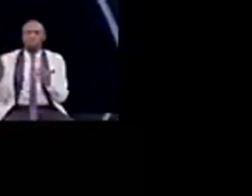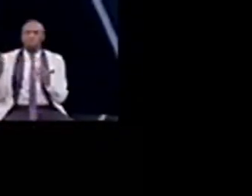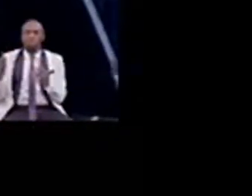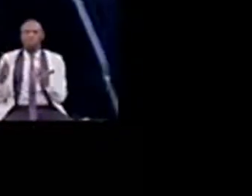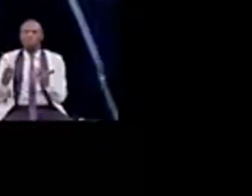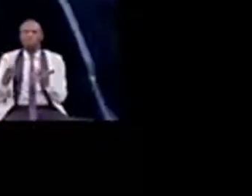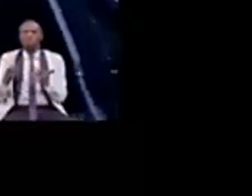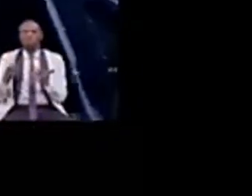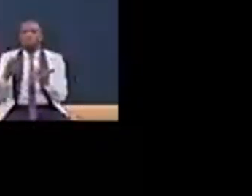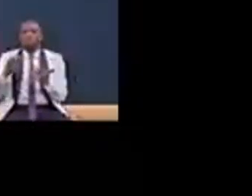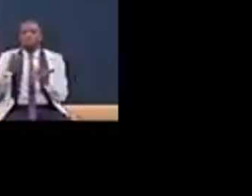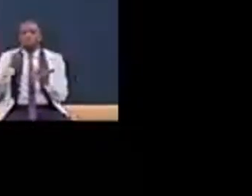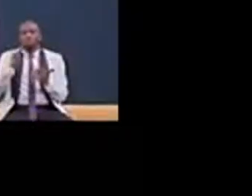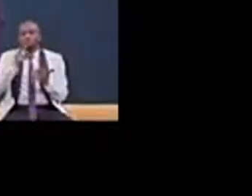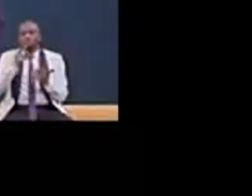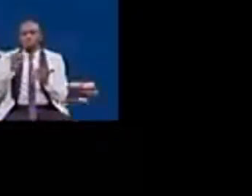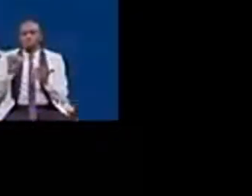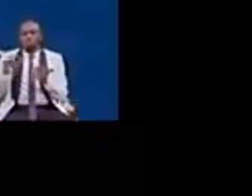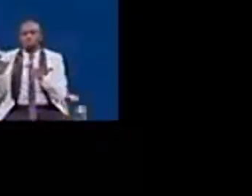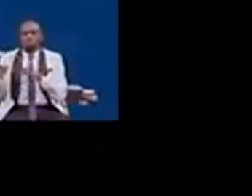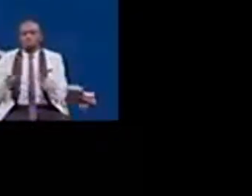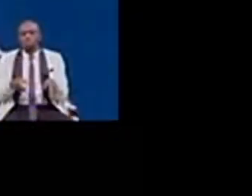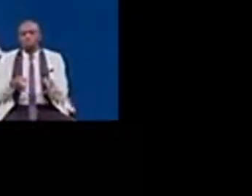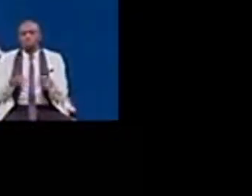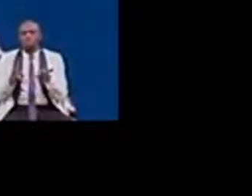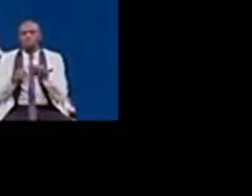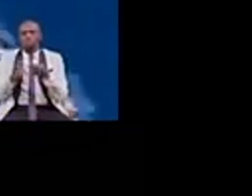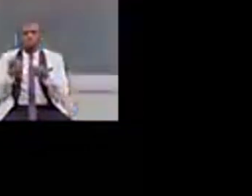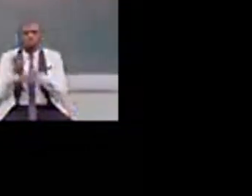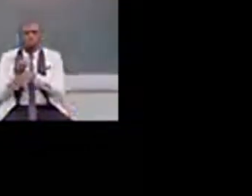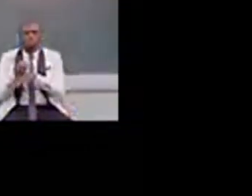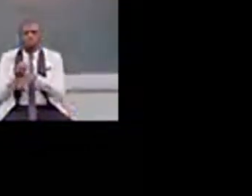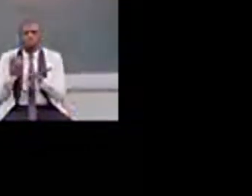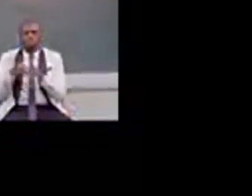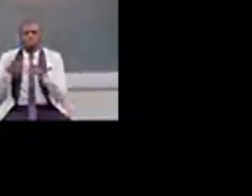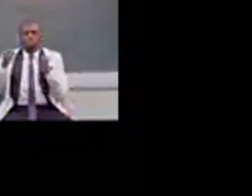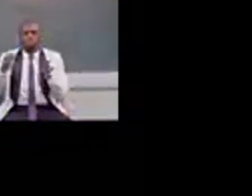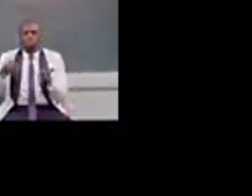his mother's womb, was carried,